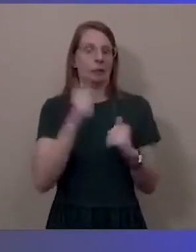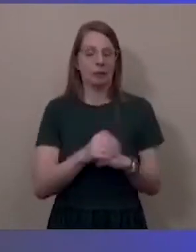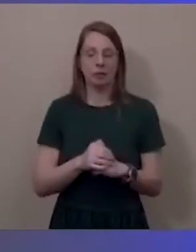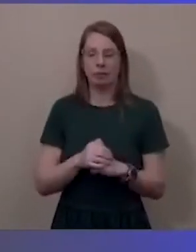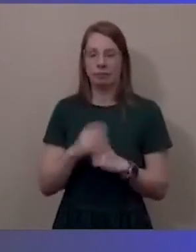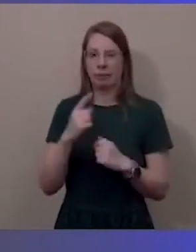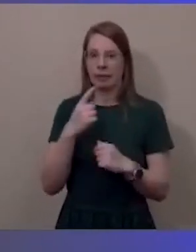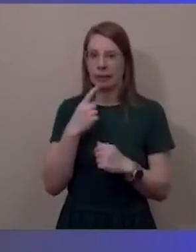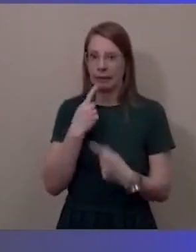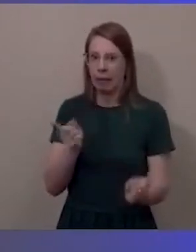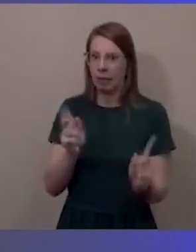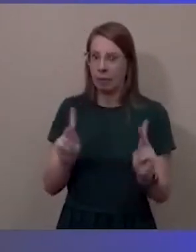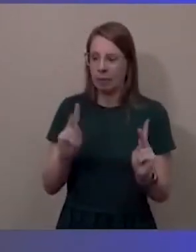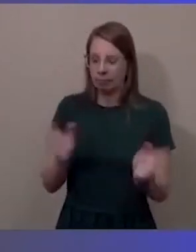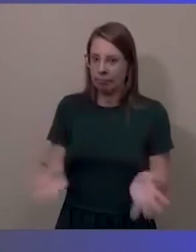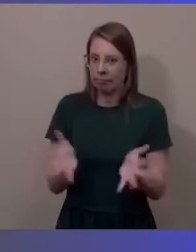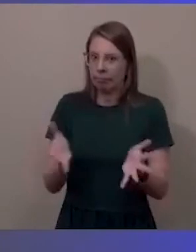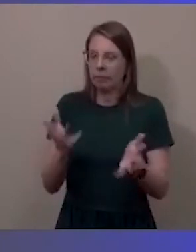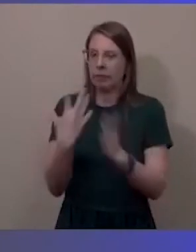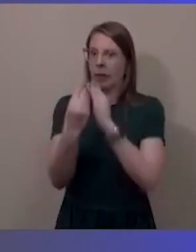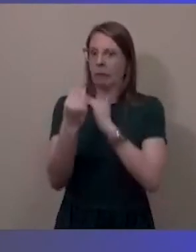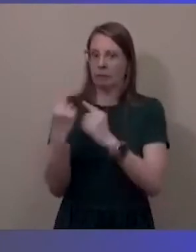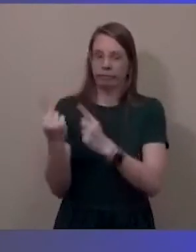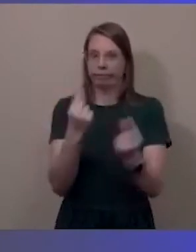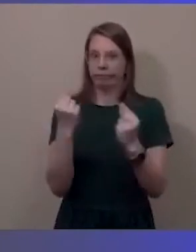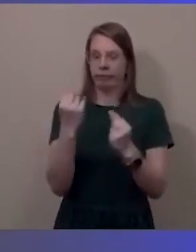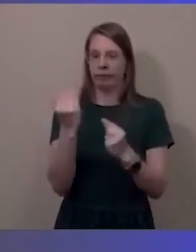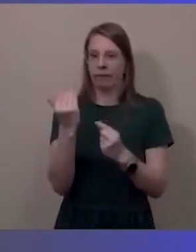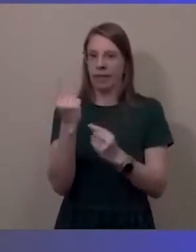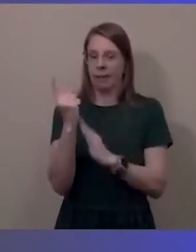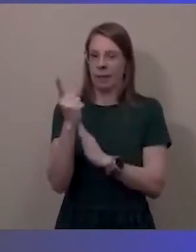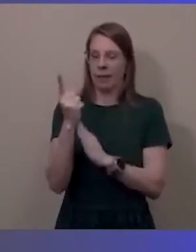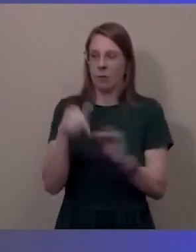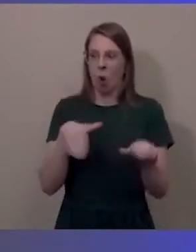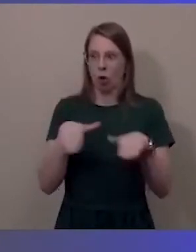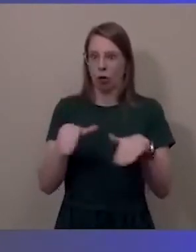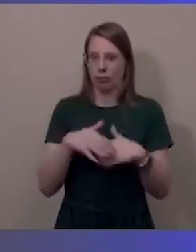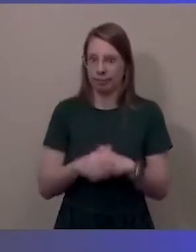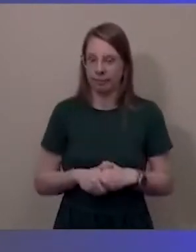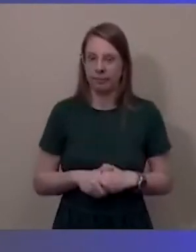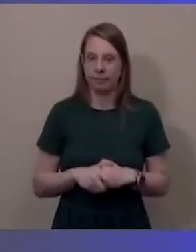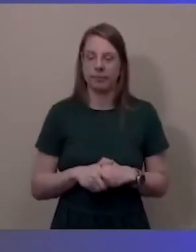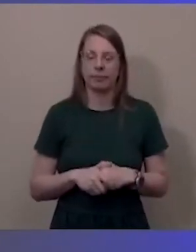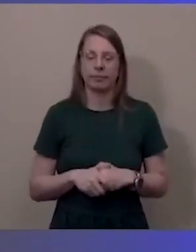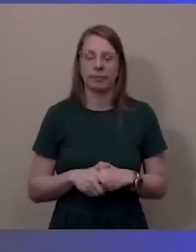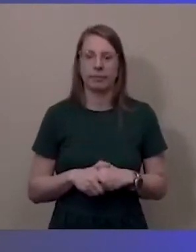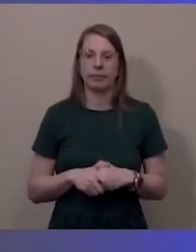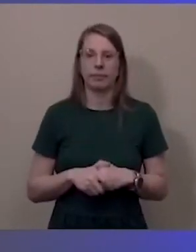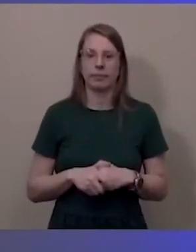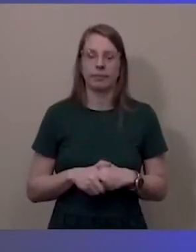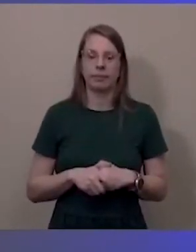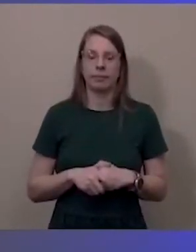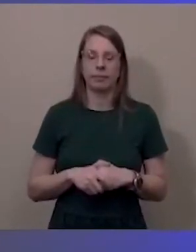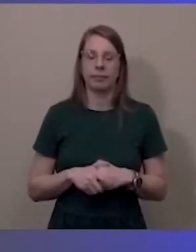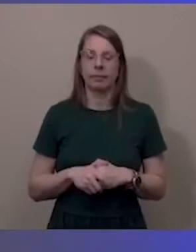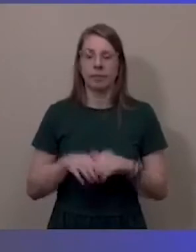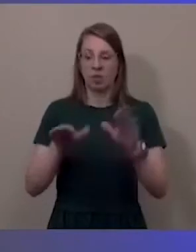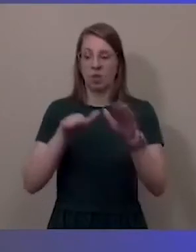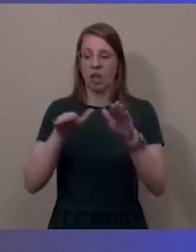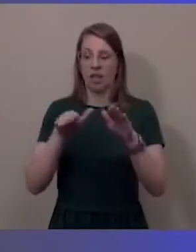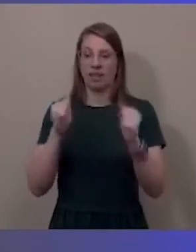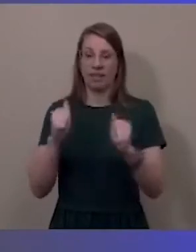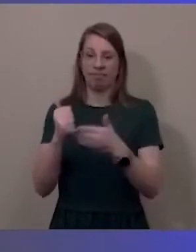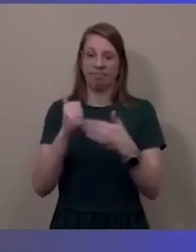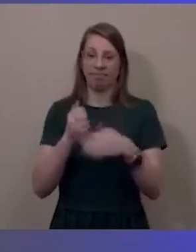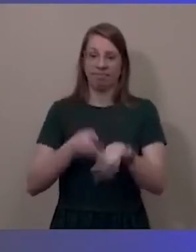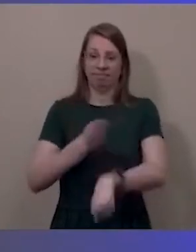10 minutes, 15 minutes a day, and it's just walk for walking's sake, and that can have an impact.